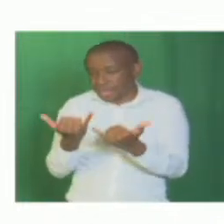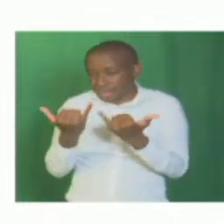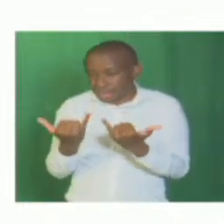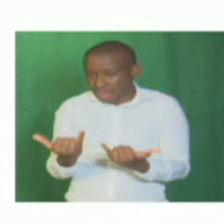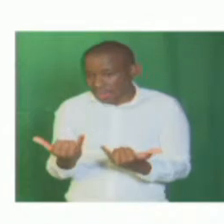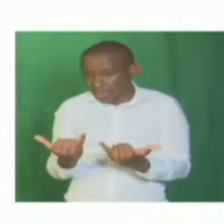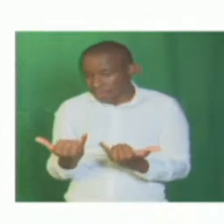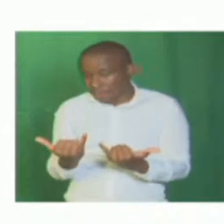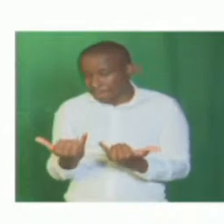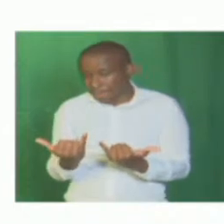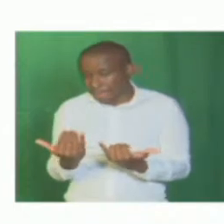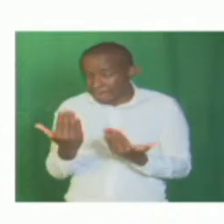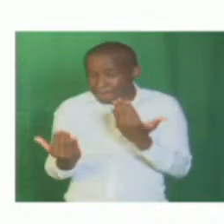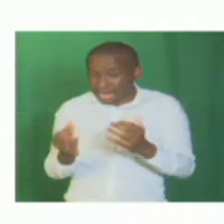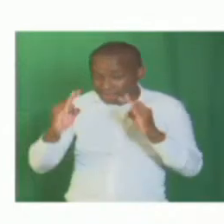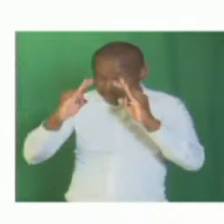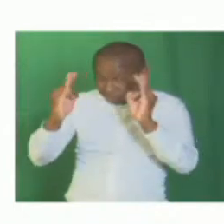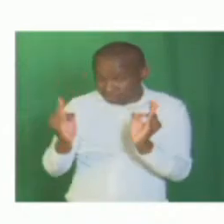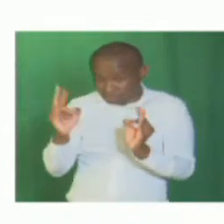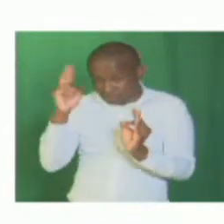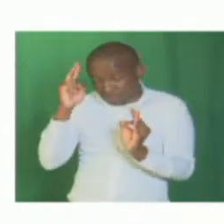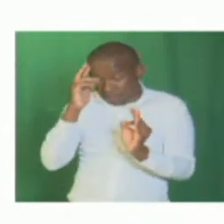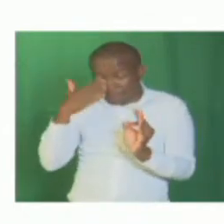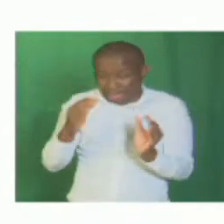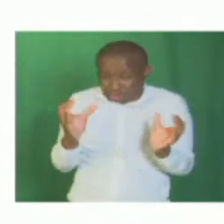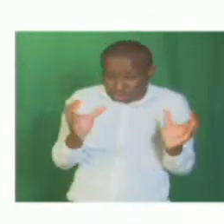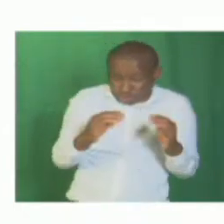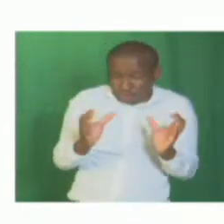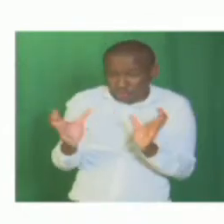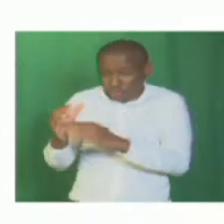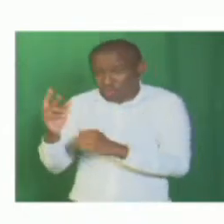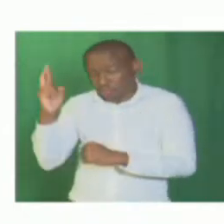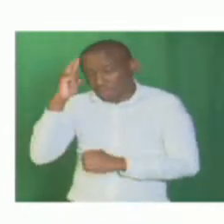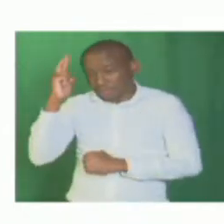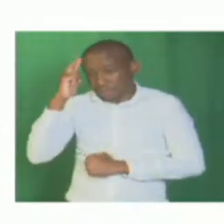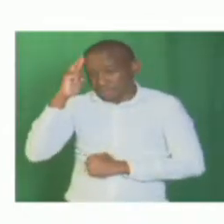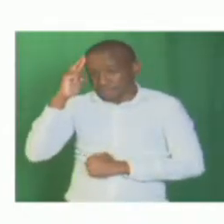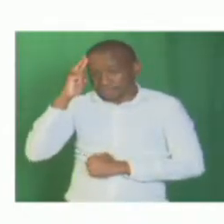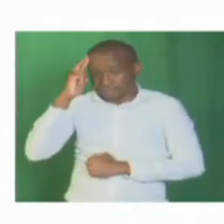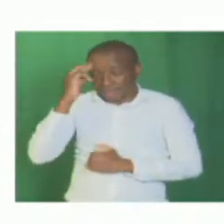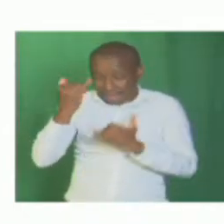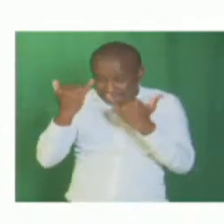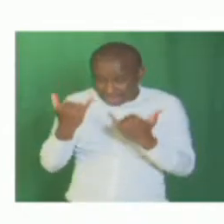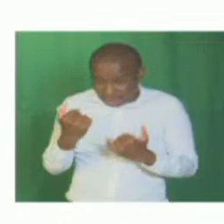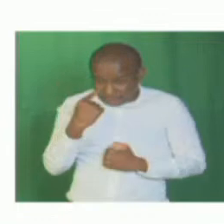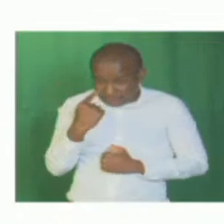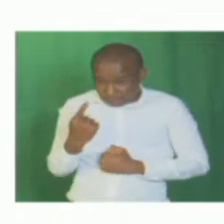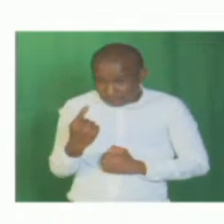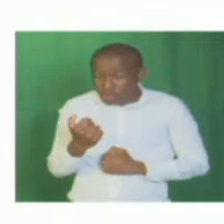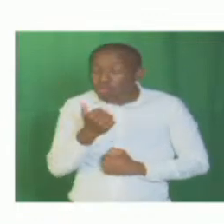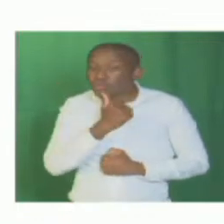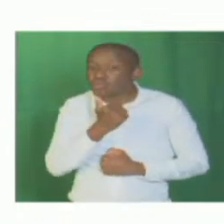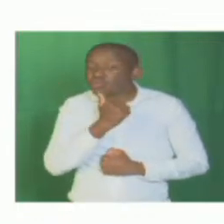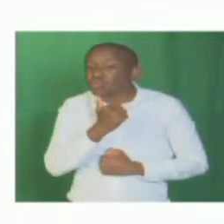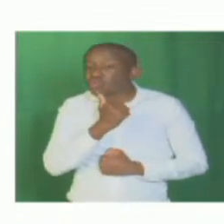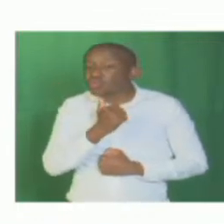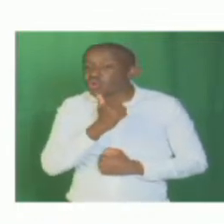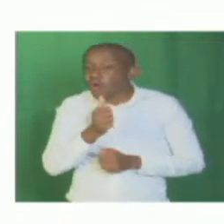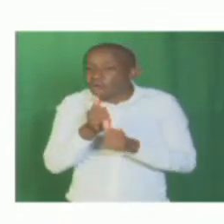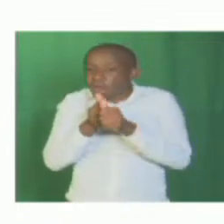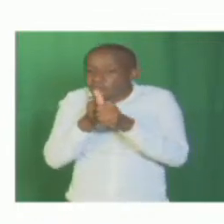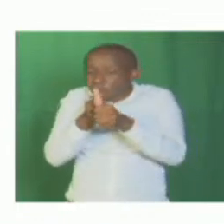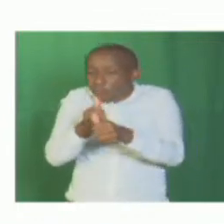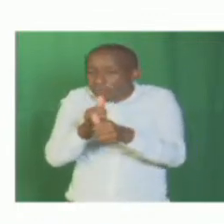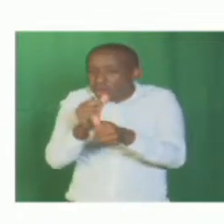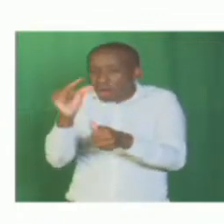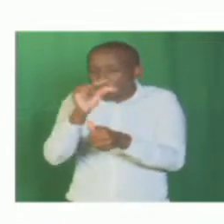use when factorizing, remember to group the terms. But in this case, we decided to use the